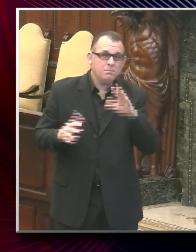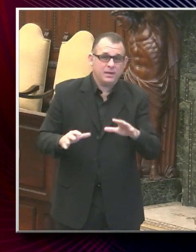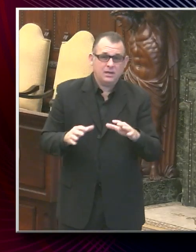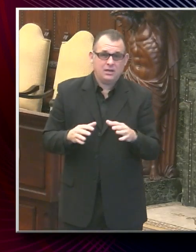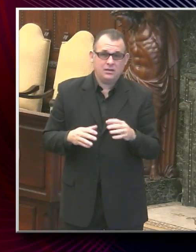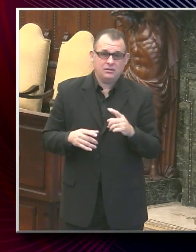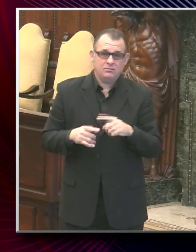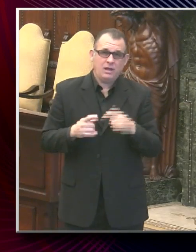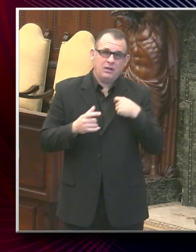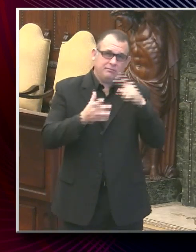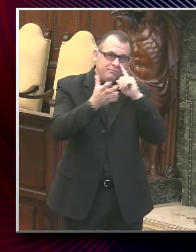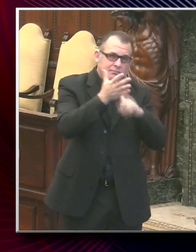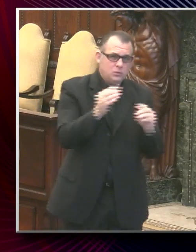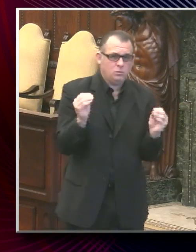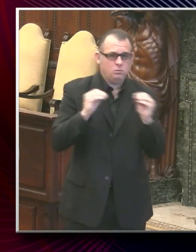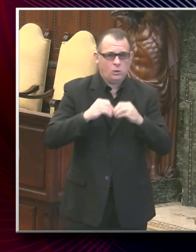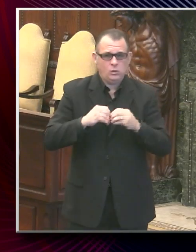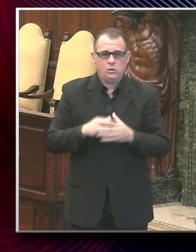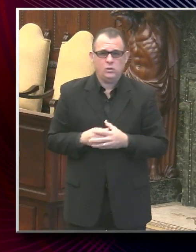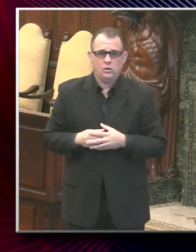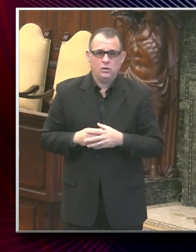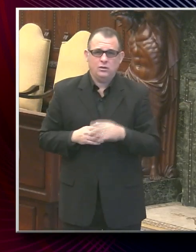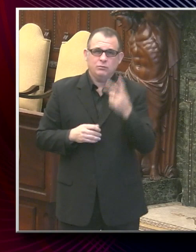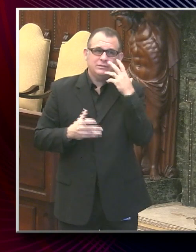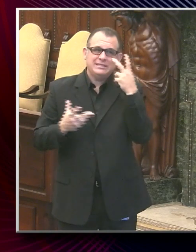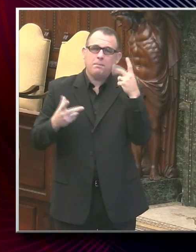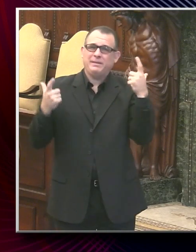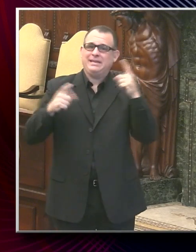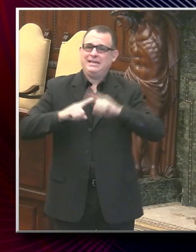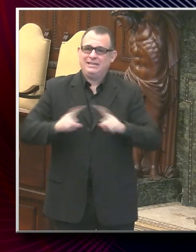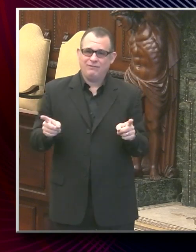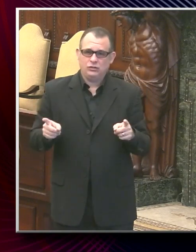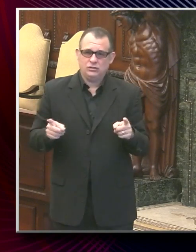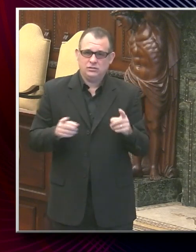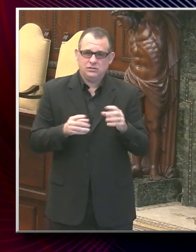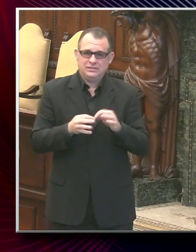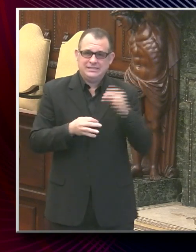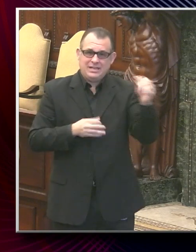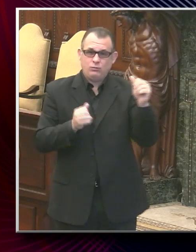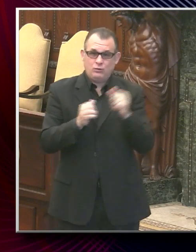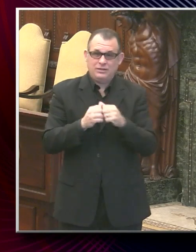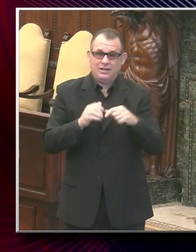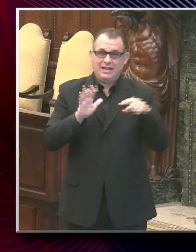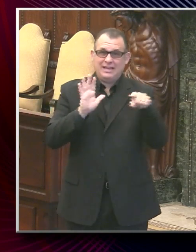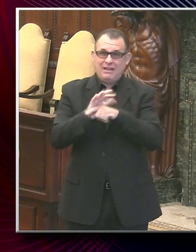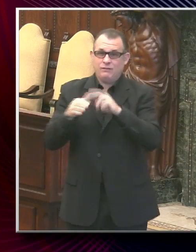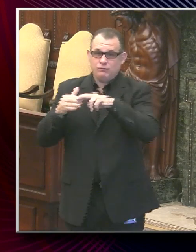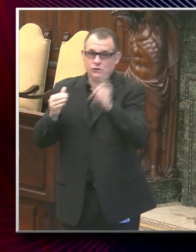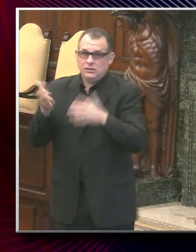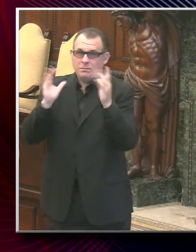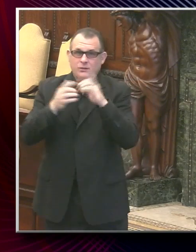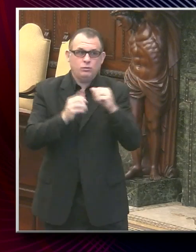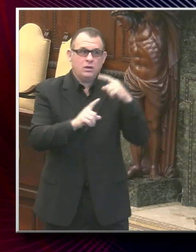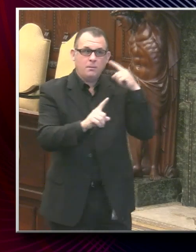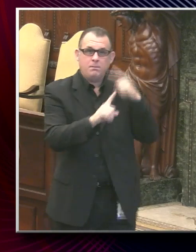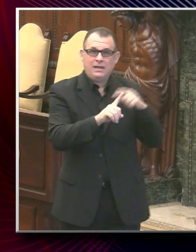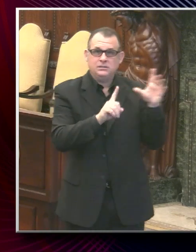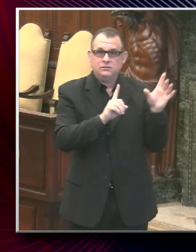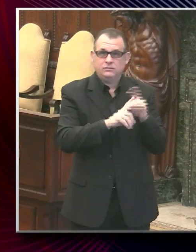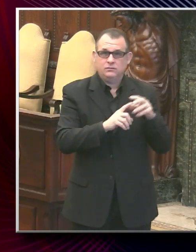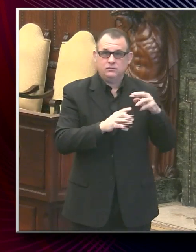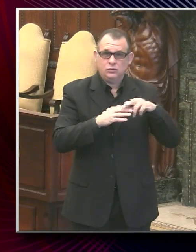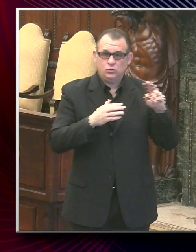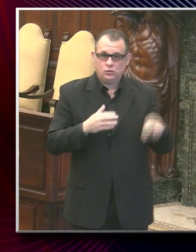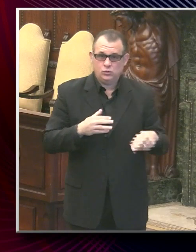closely, we did see that there was a big difference in the delay for those getting negative results and those getting positive results for